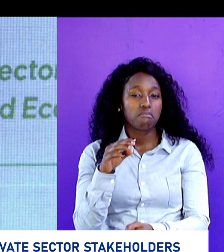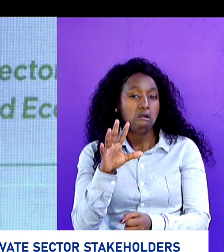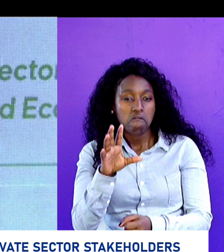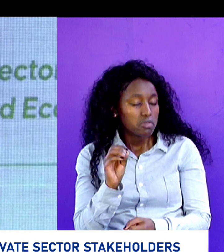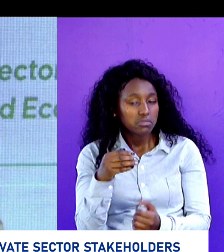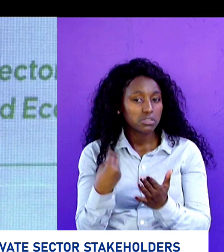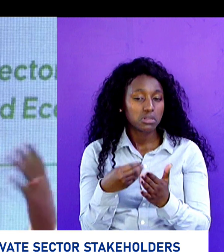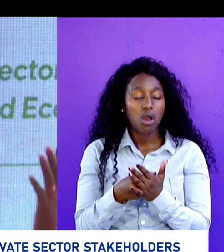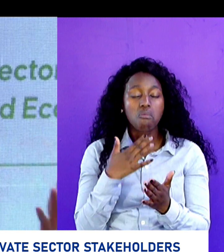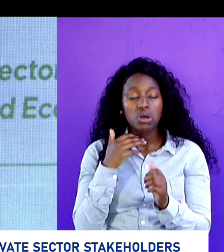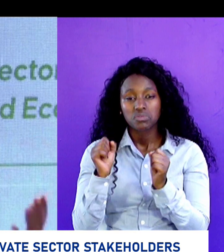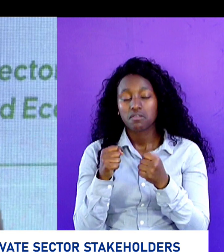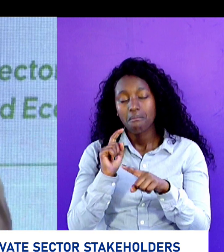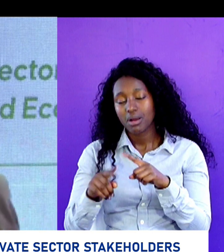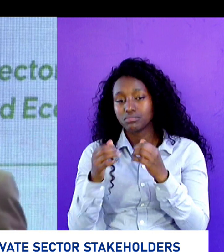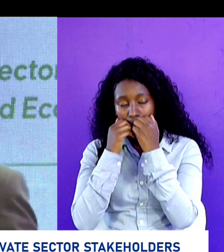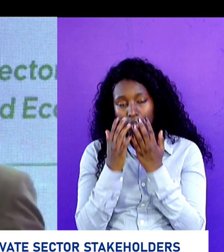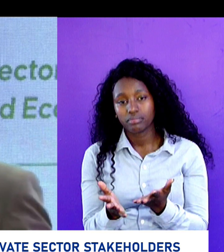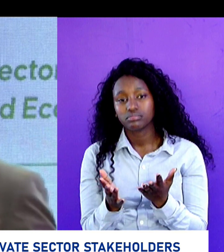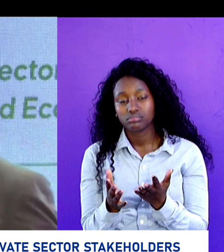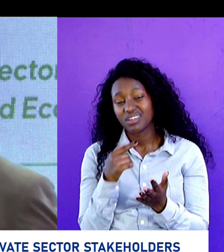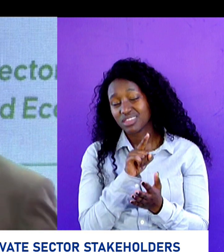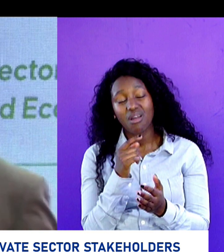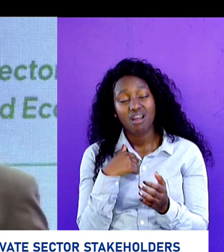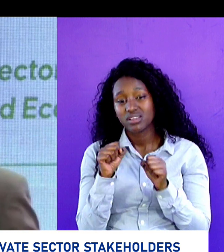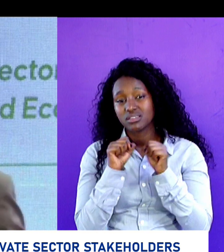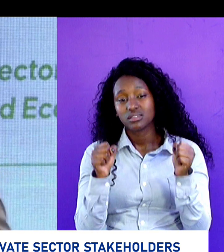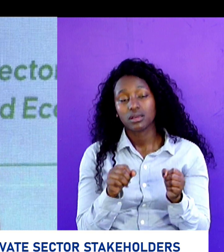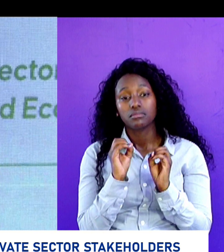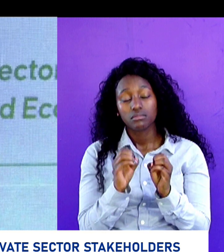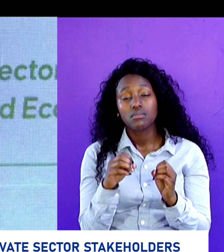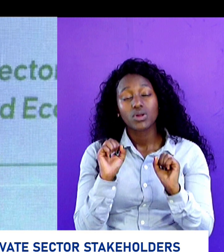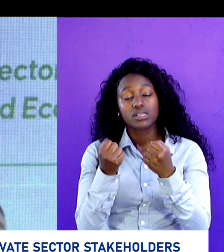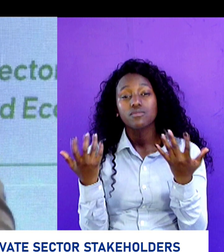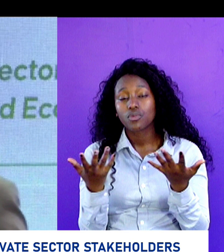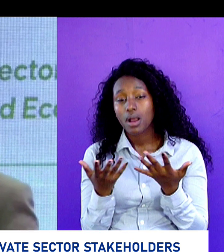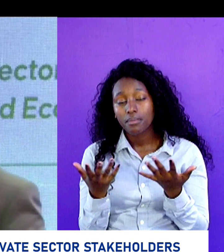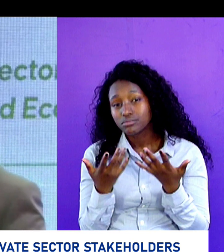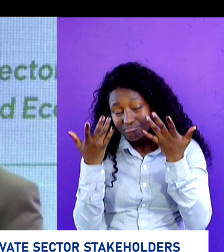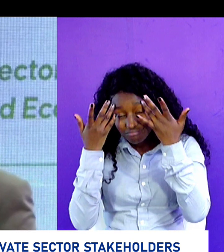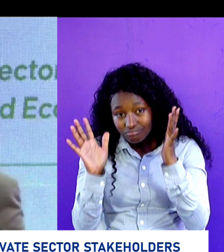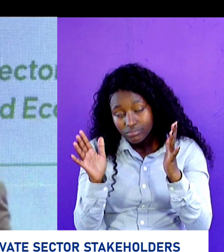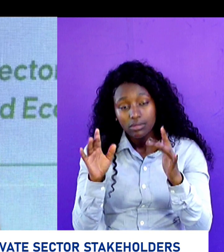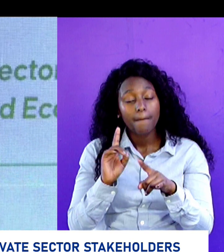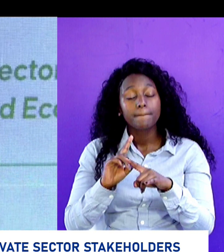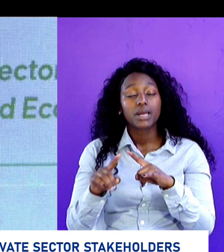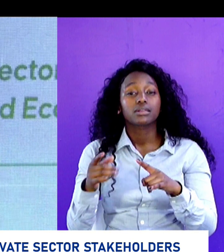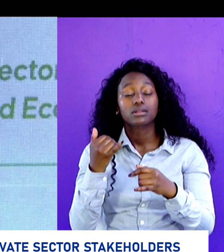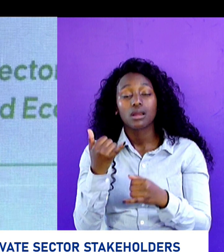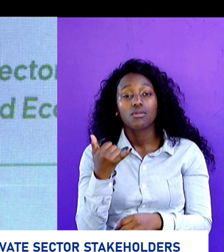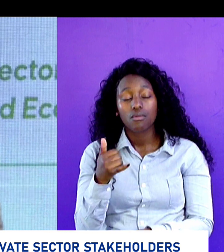day. They did not have a mechanism on where to save without going into a